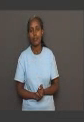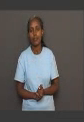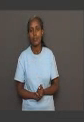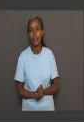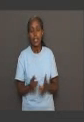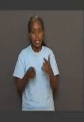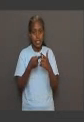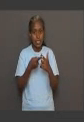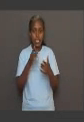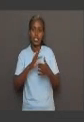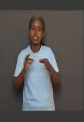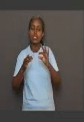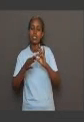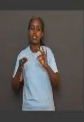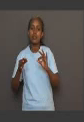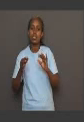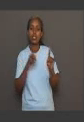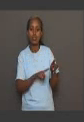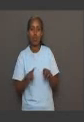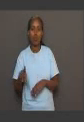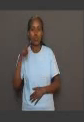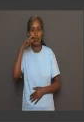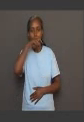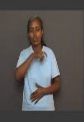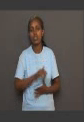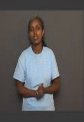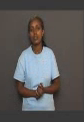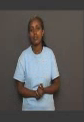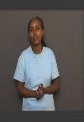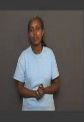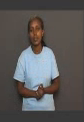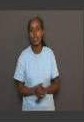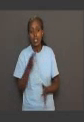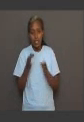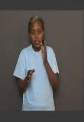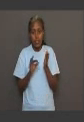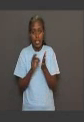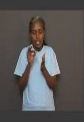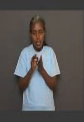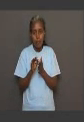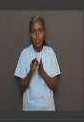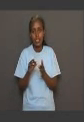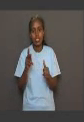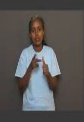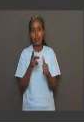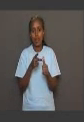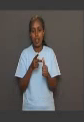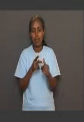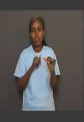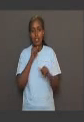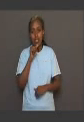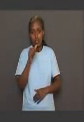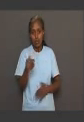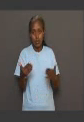The second statement is also false. If a number is prime, that does not